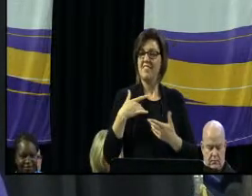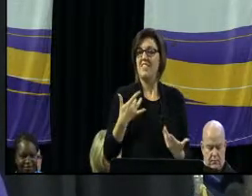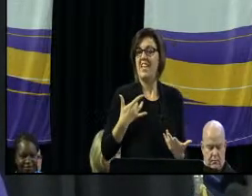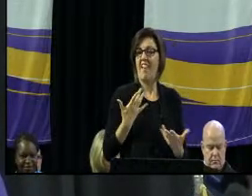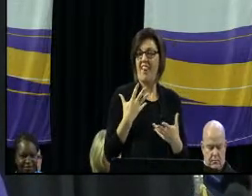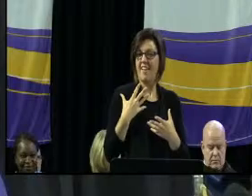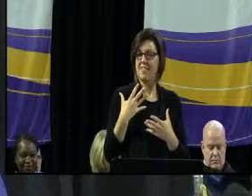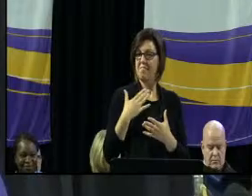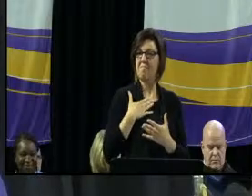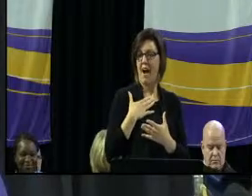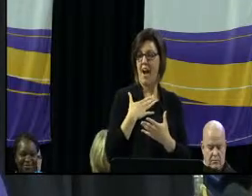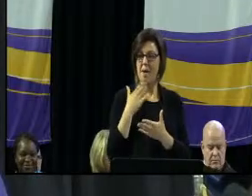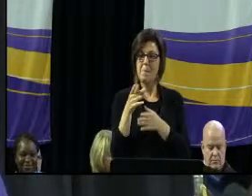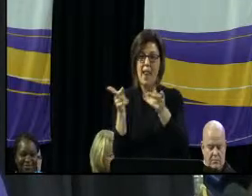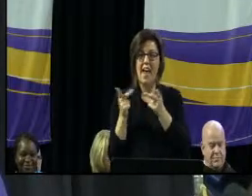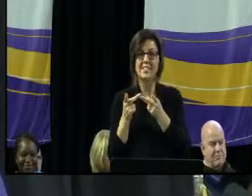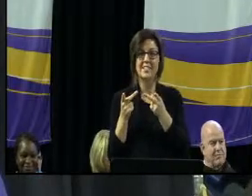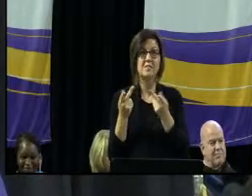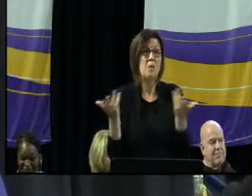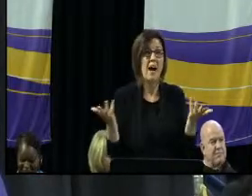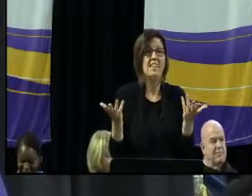Tigers after all. Thank you.